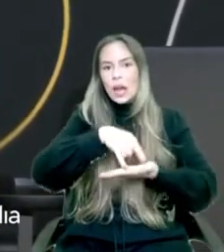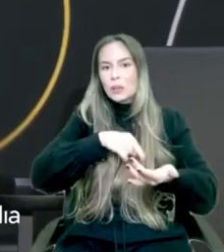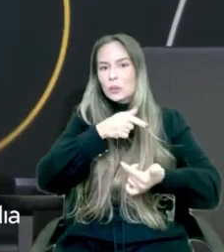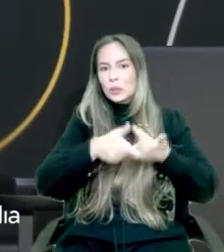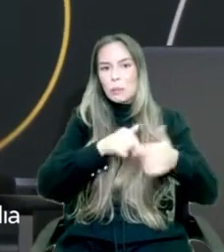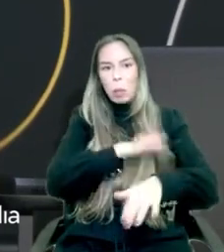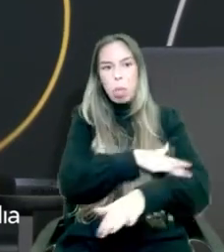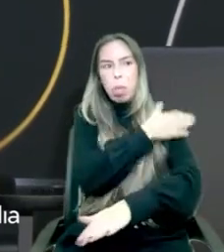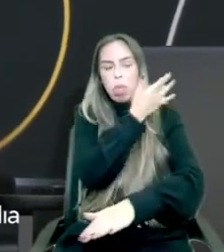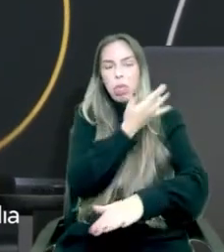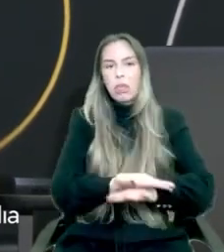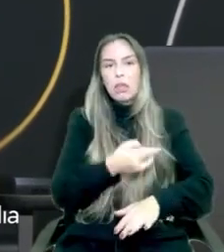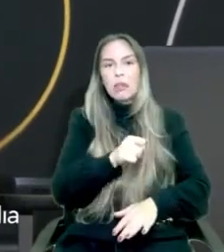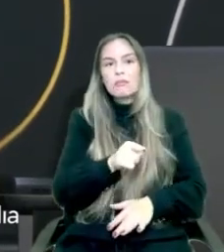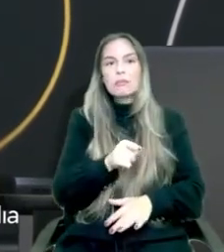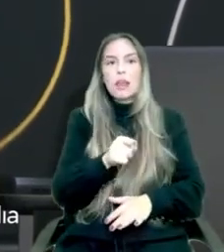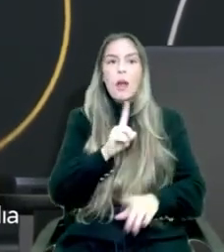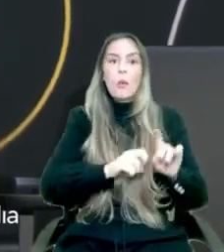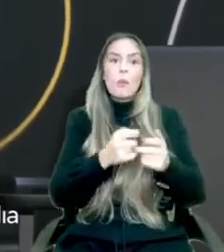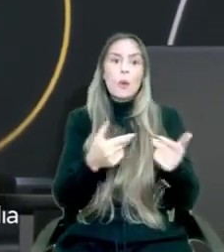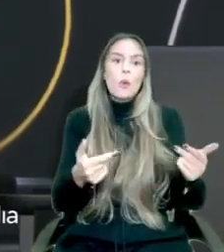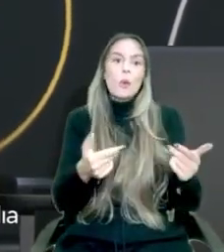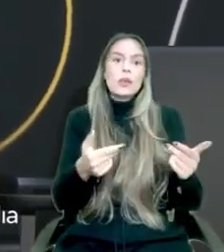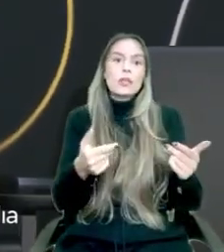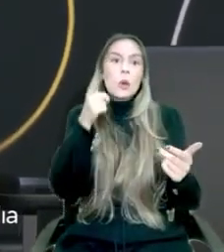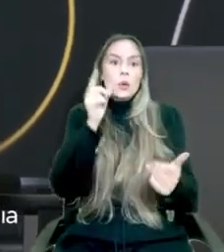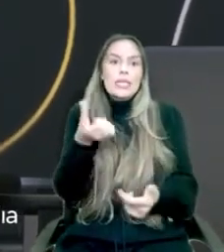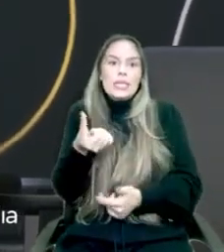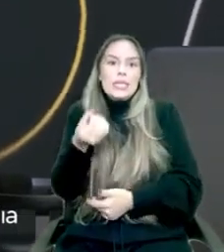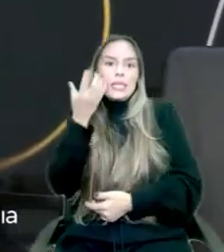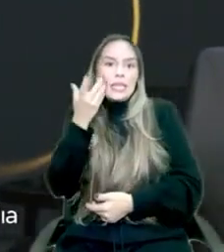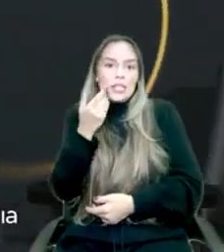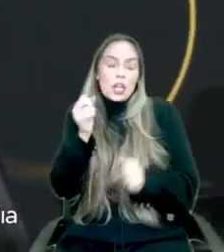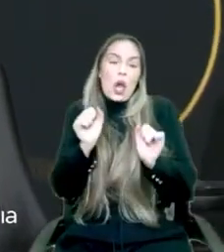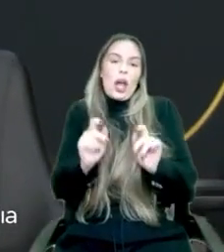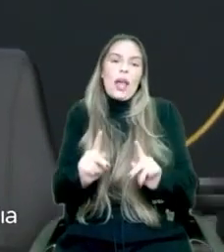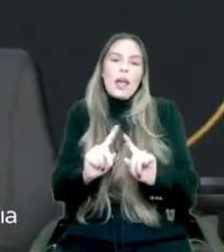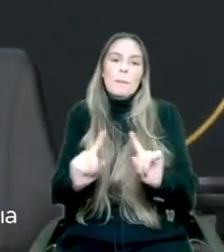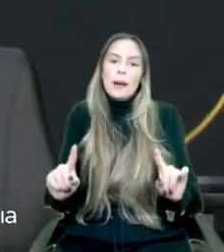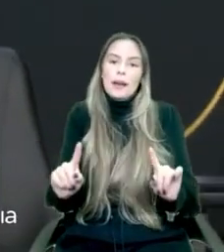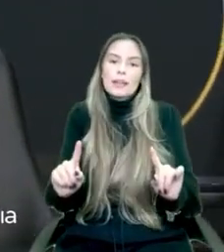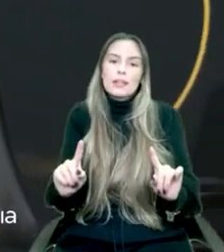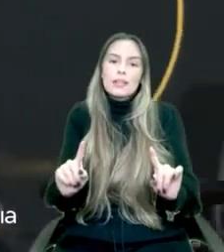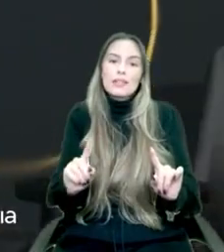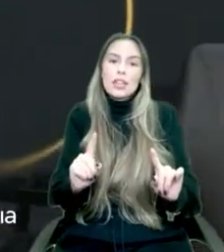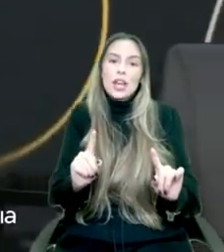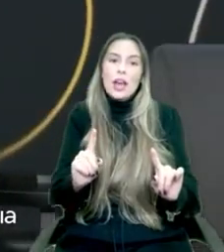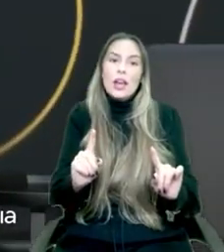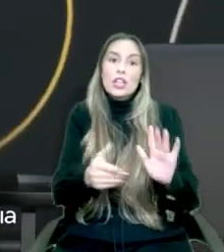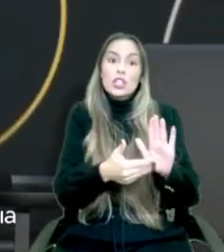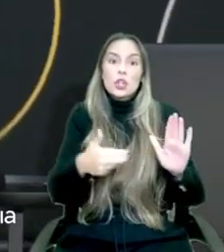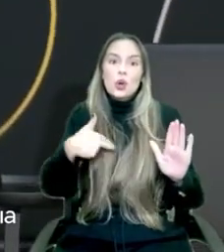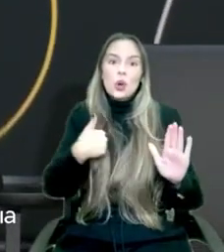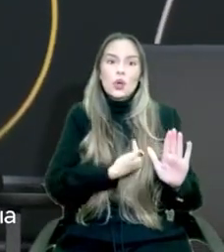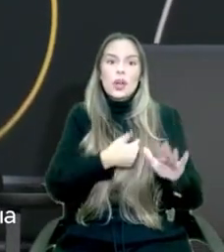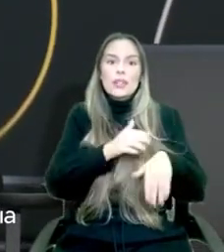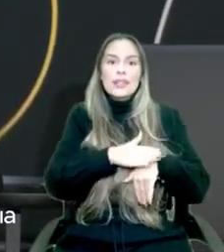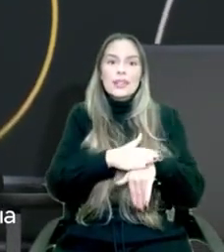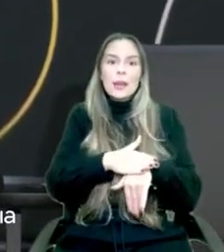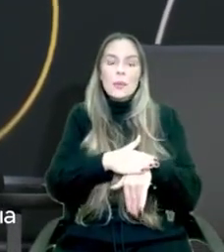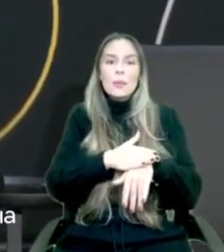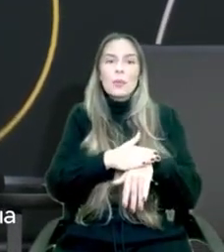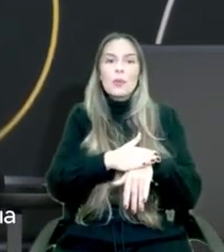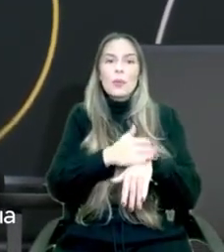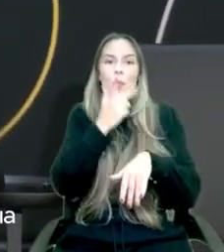got done in 60 days, but the takeaway for us was that we need to be responsive to